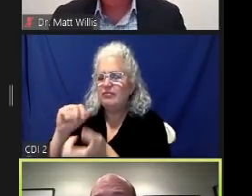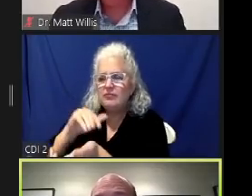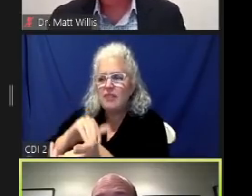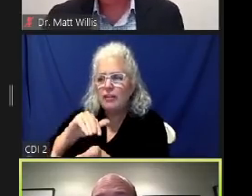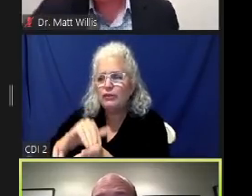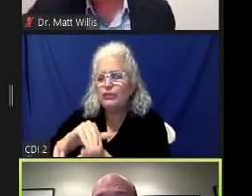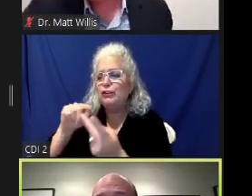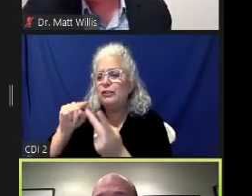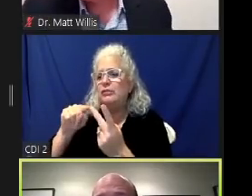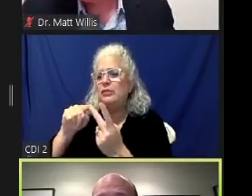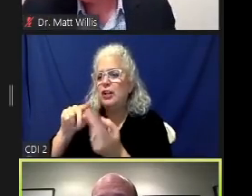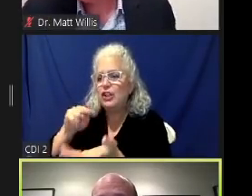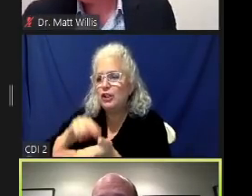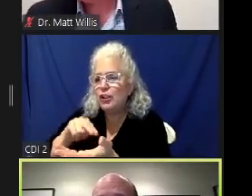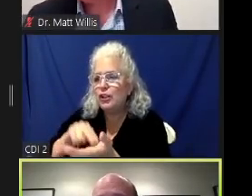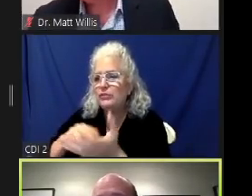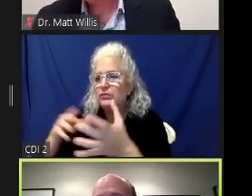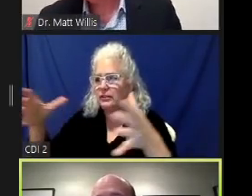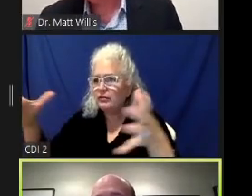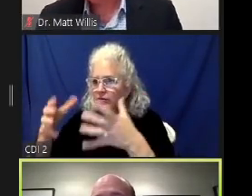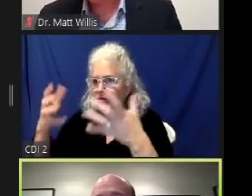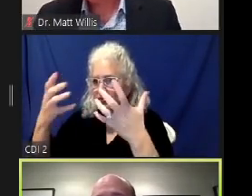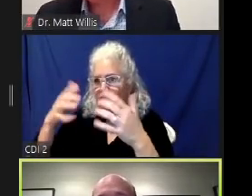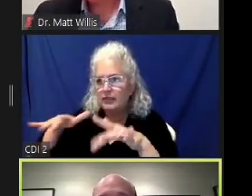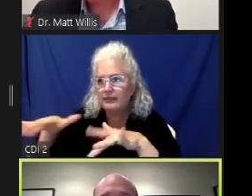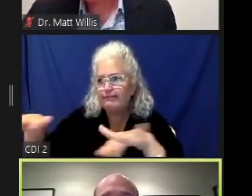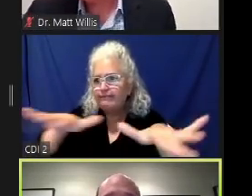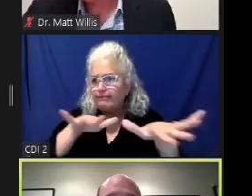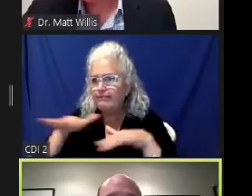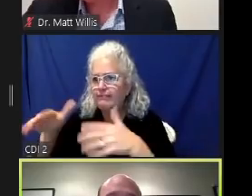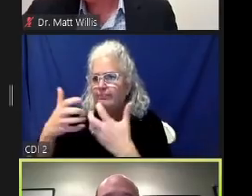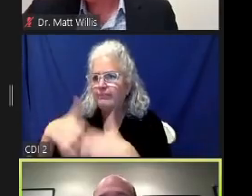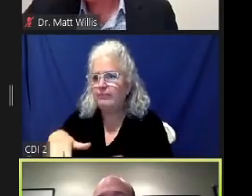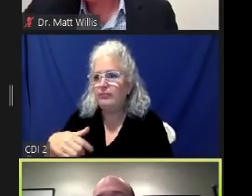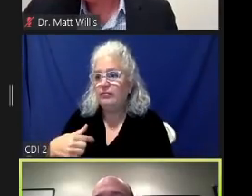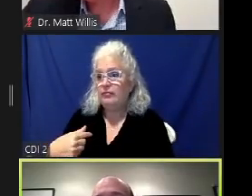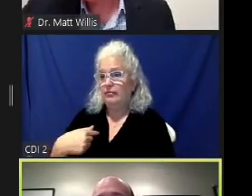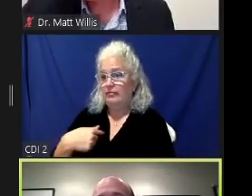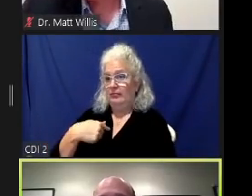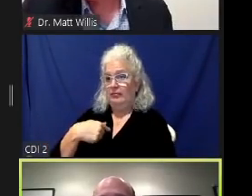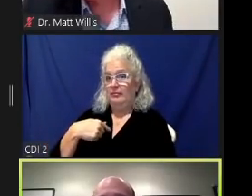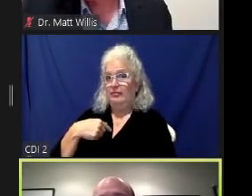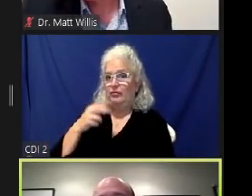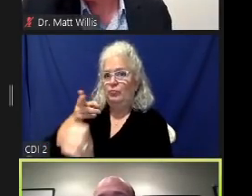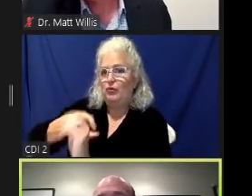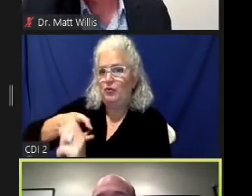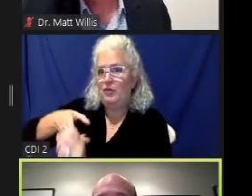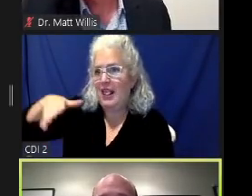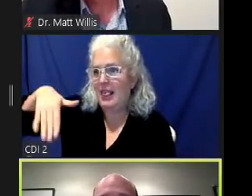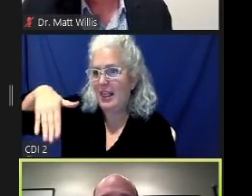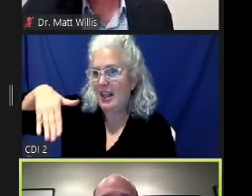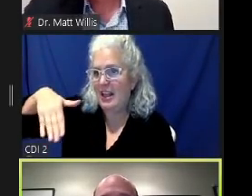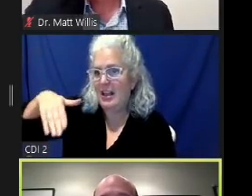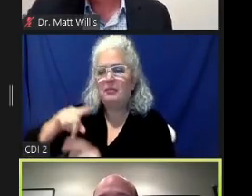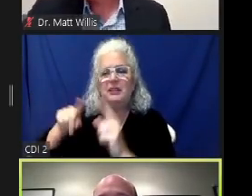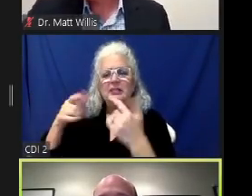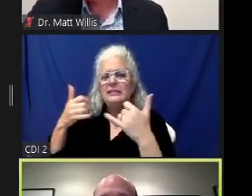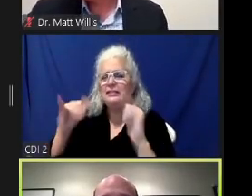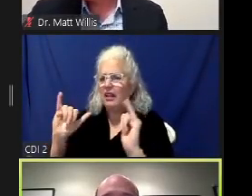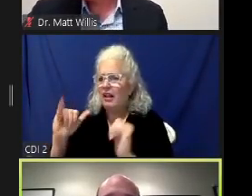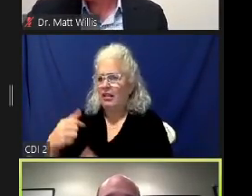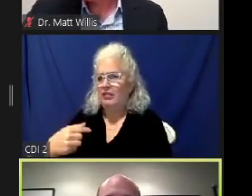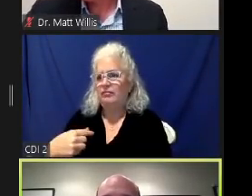this game a little bit later in the process. But as Dr. Willis mentioned, we're engaging the concepts we use in the fire service